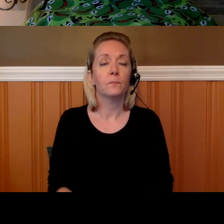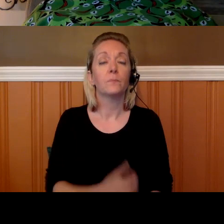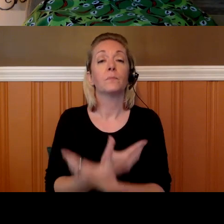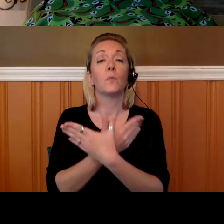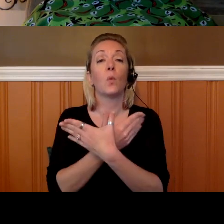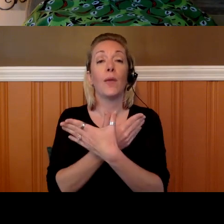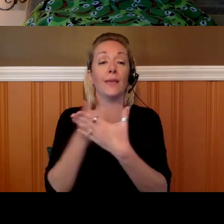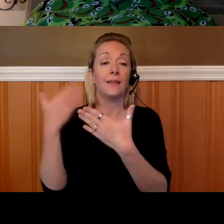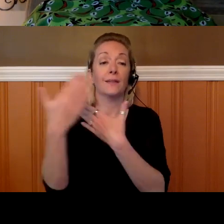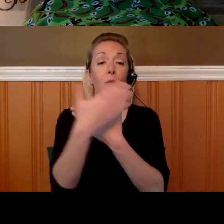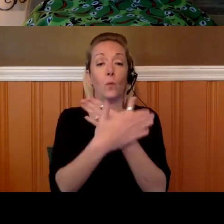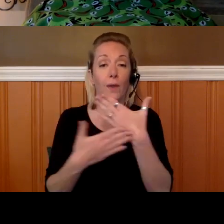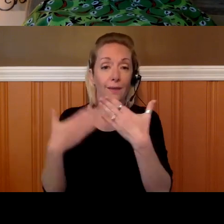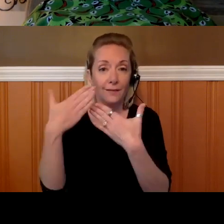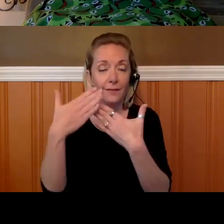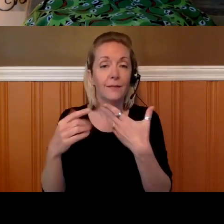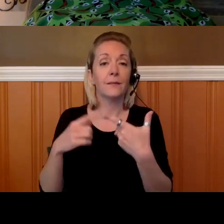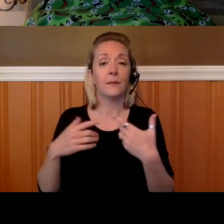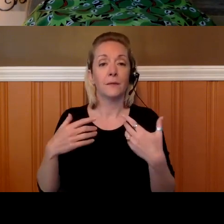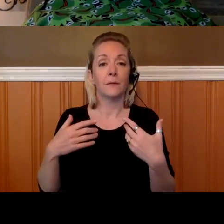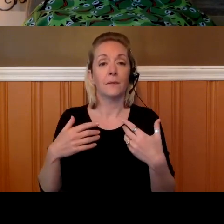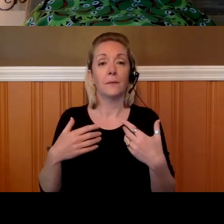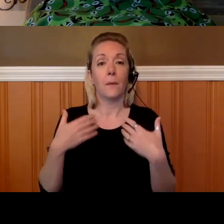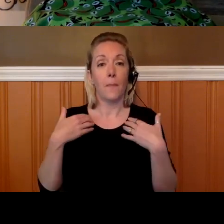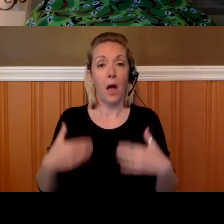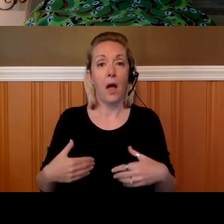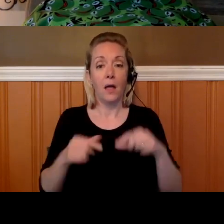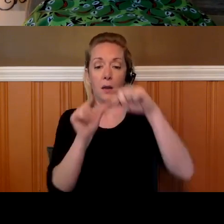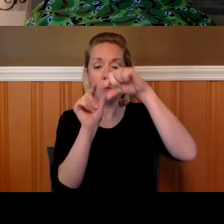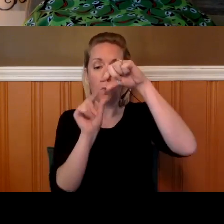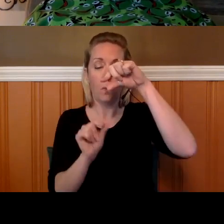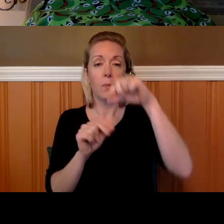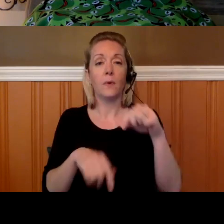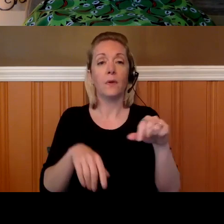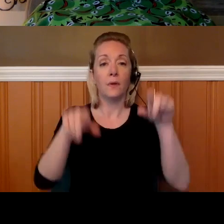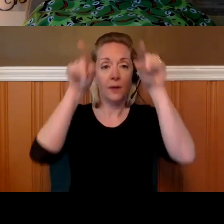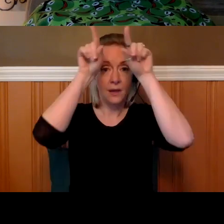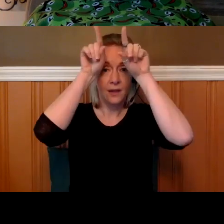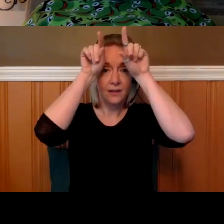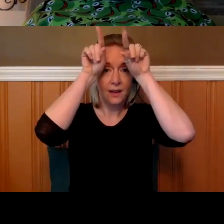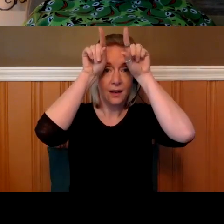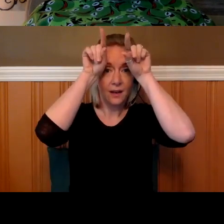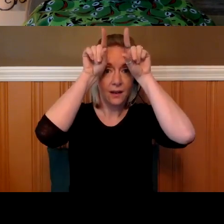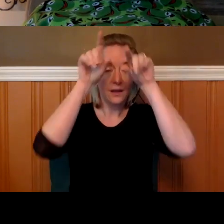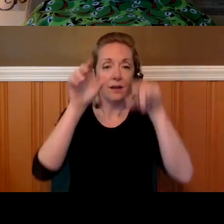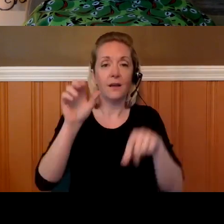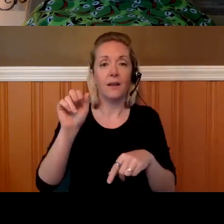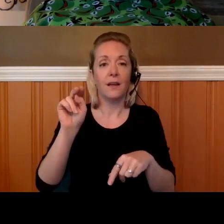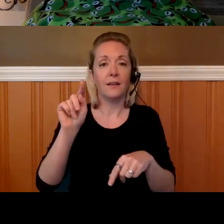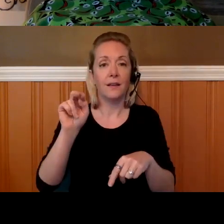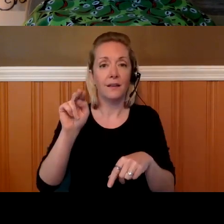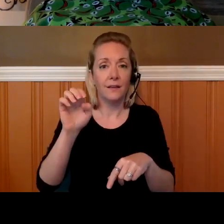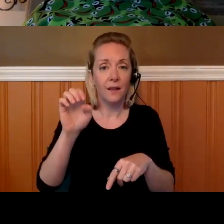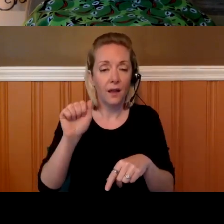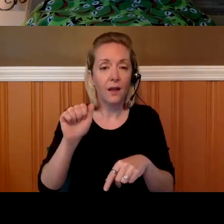Wings, body, and antenna. Okay. 2 large wings, 2 small wings. Mm-hmm. Antenna, wings, long body.